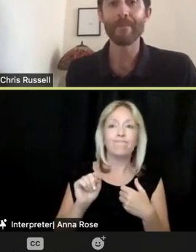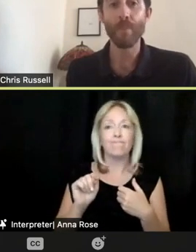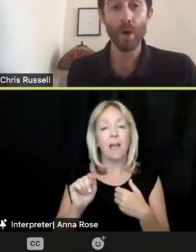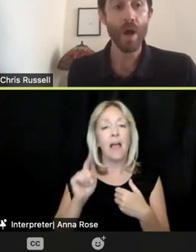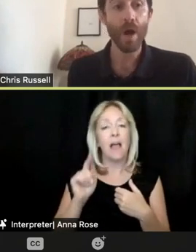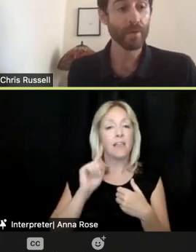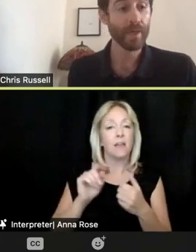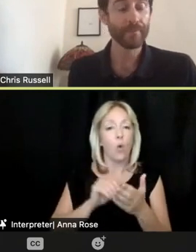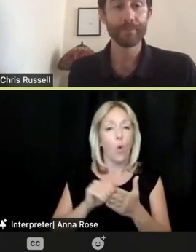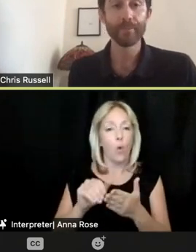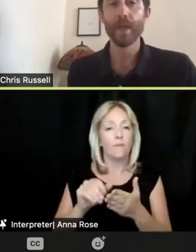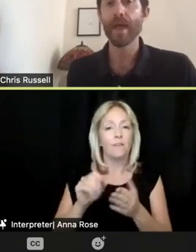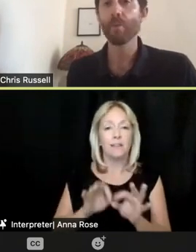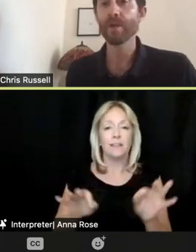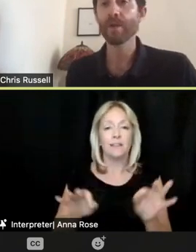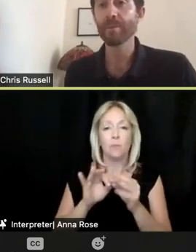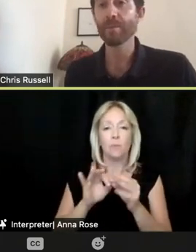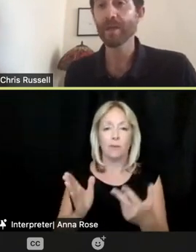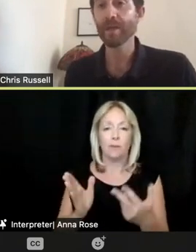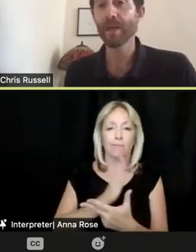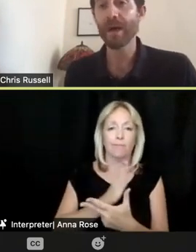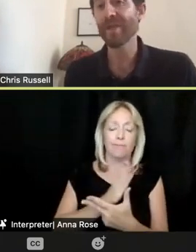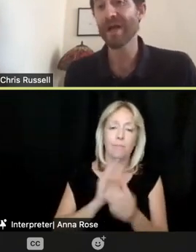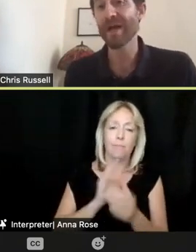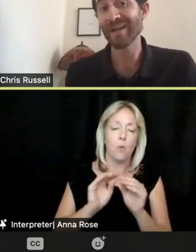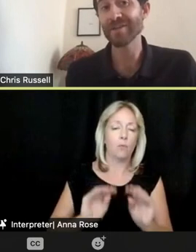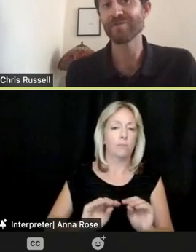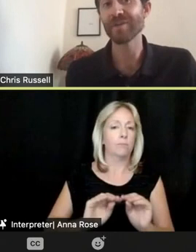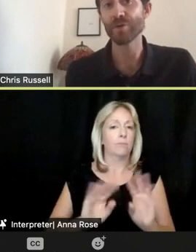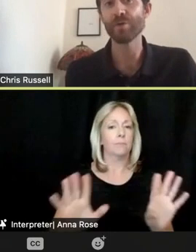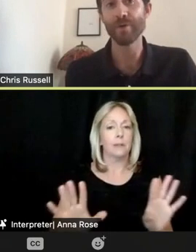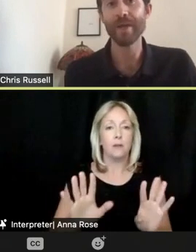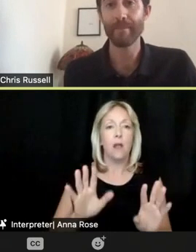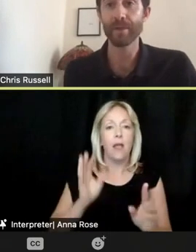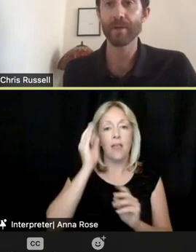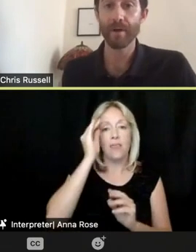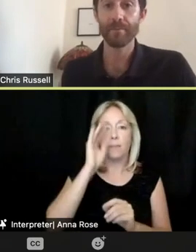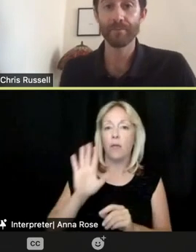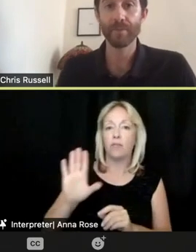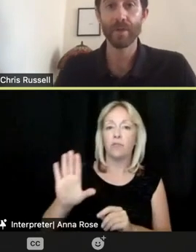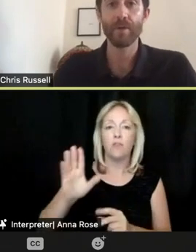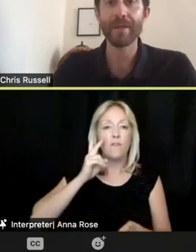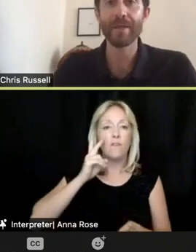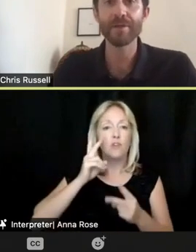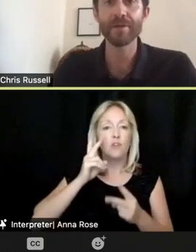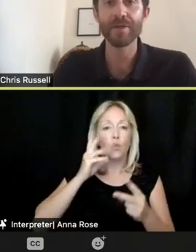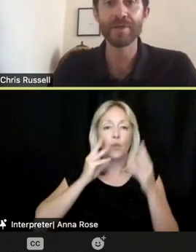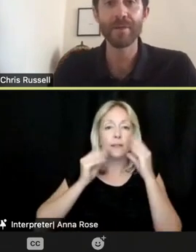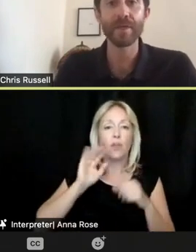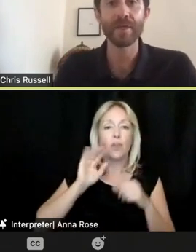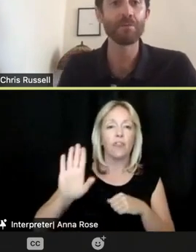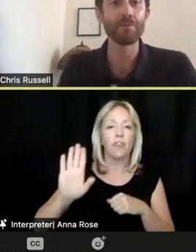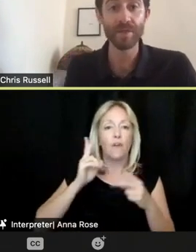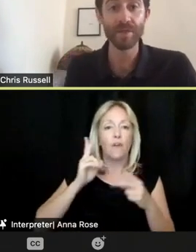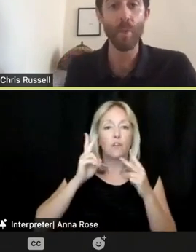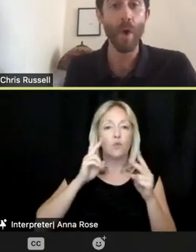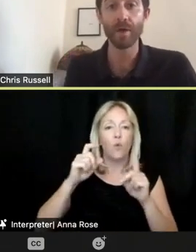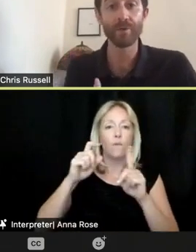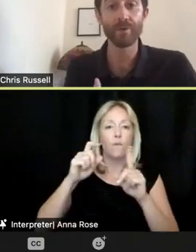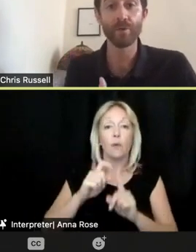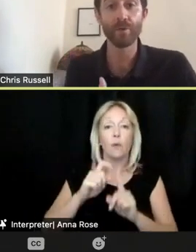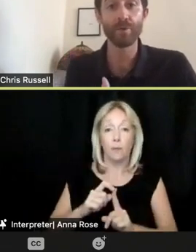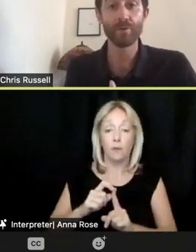need to get more concrete, and we need to be thinking about that child's visual vocabulary. Okay, rather than just something that looks